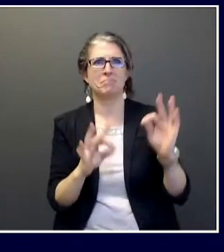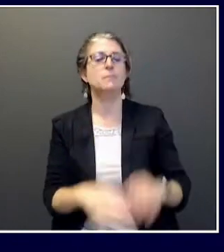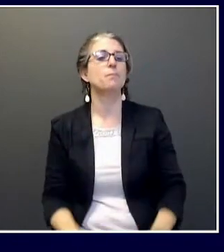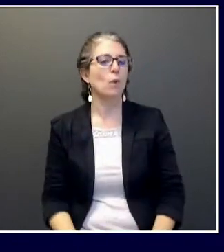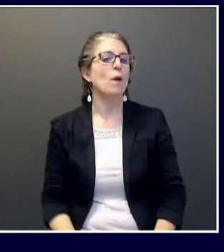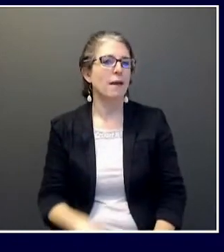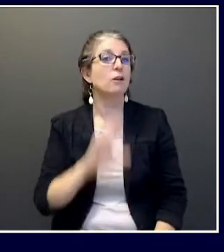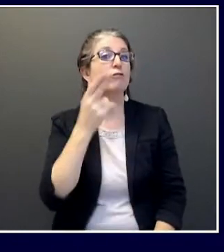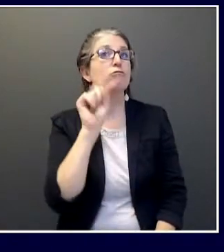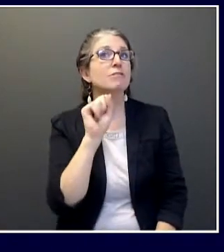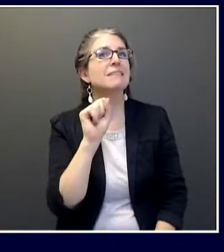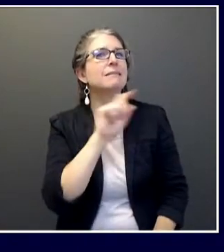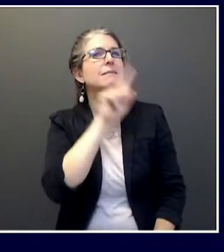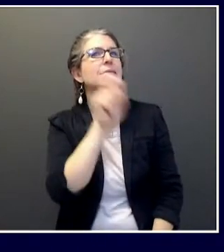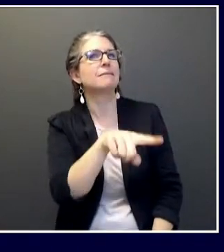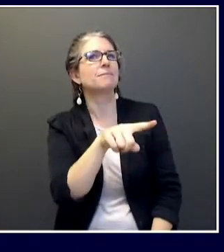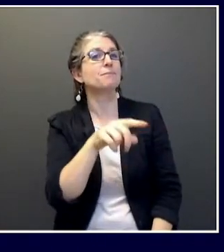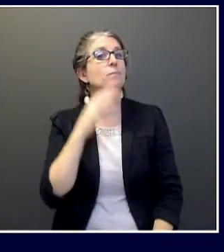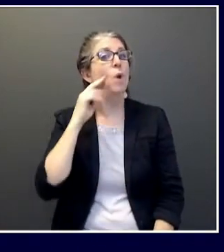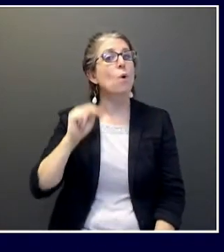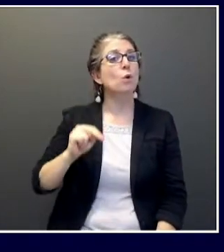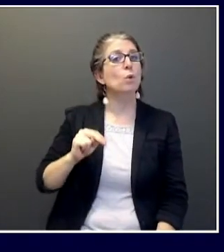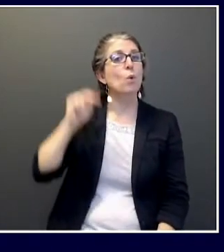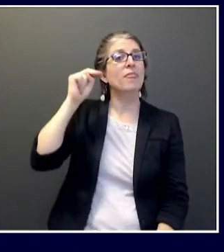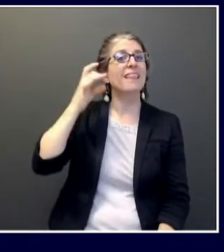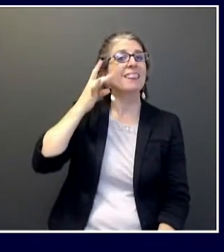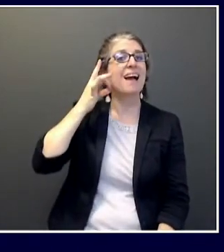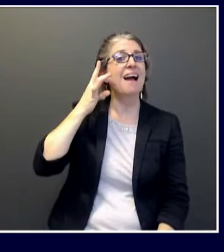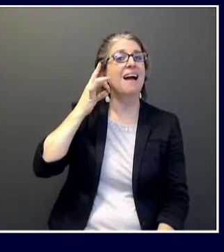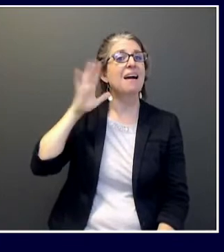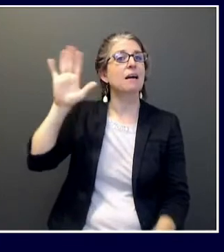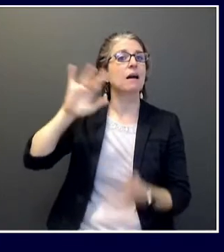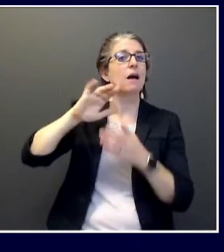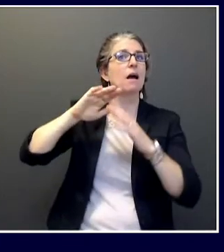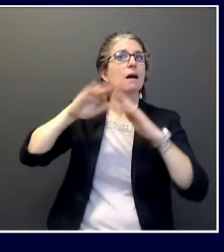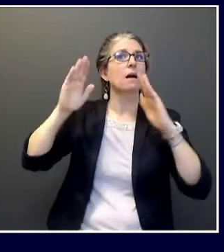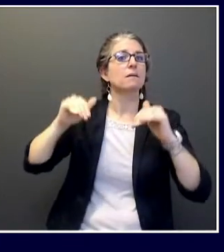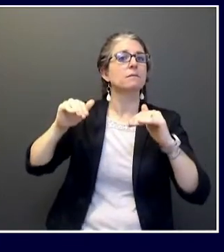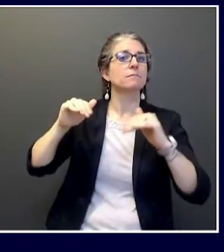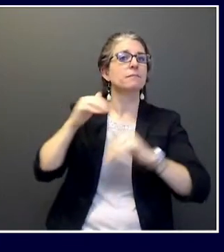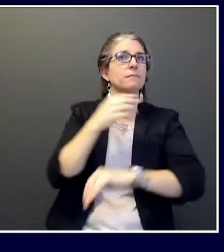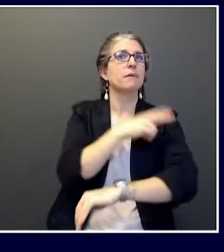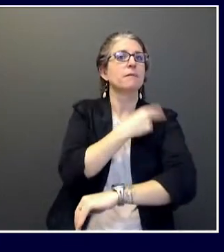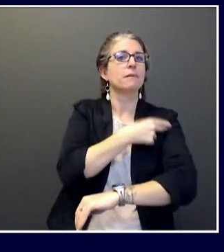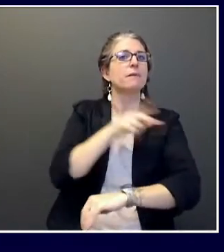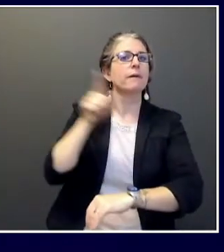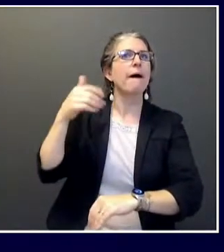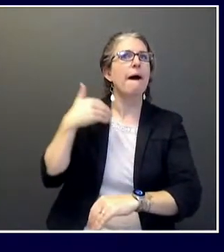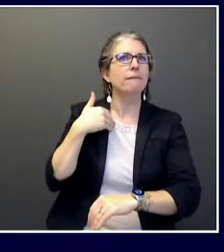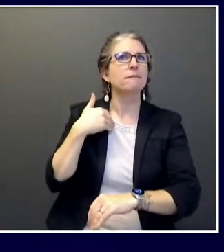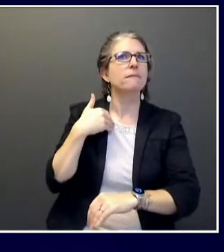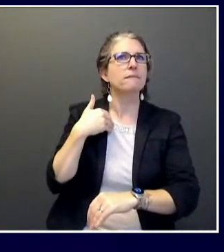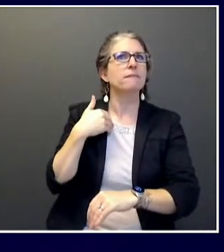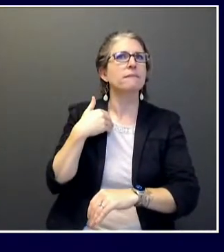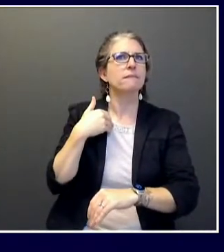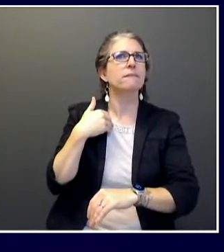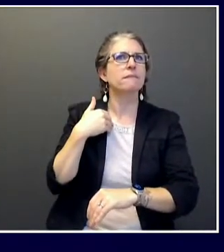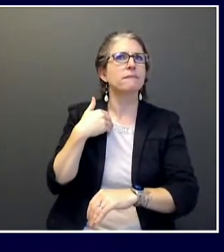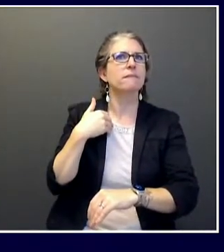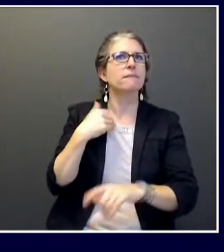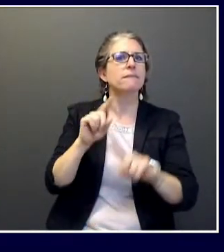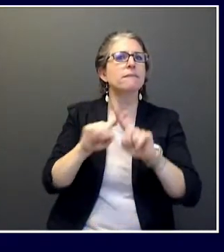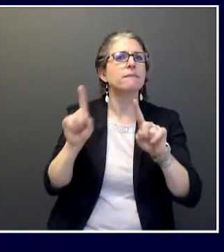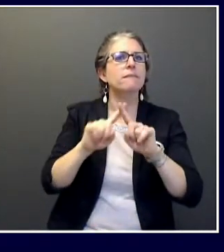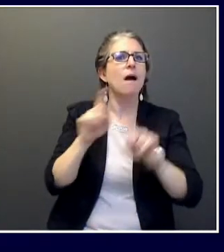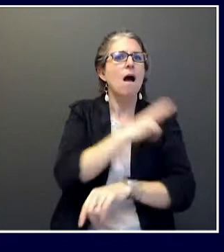that Northern Light has been putting out these graphics that show their hospital patient census. They've started to add some more data